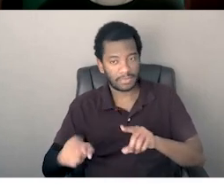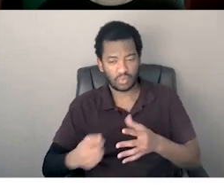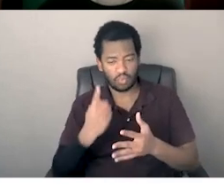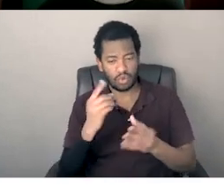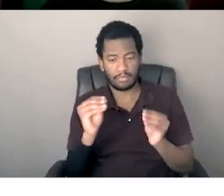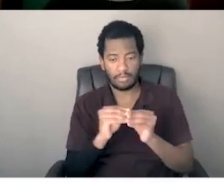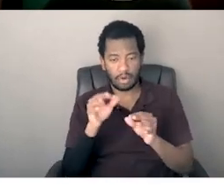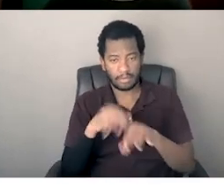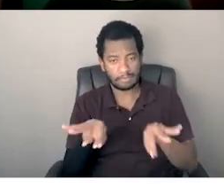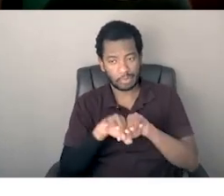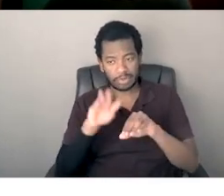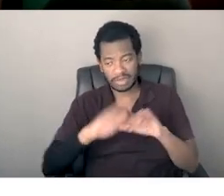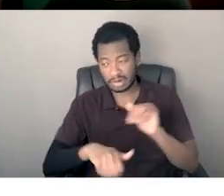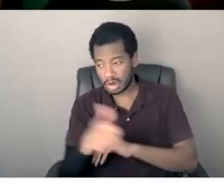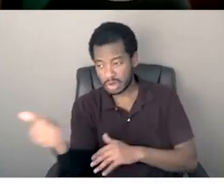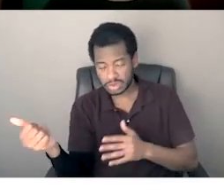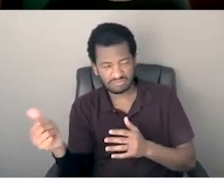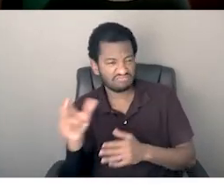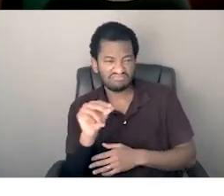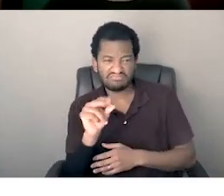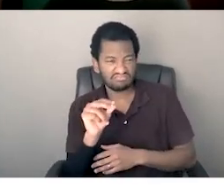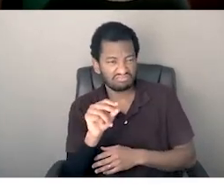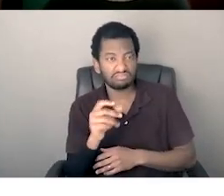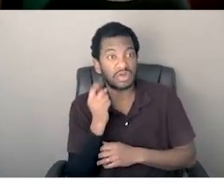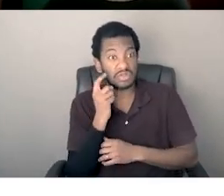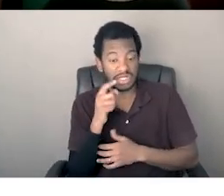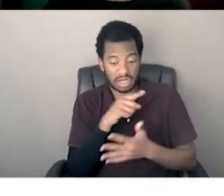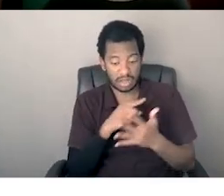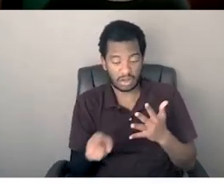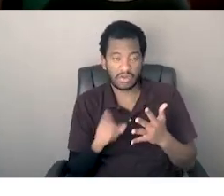they're actually very individually experienced.